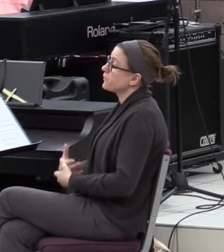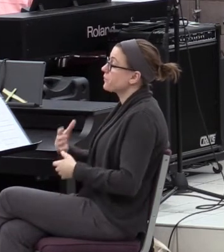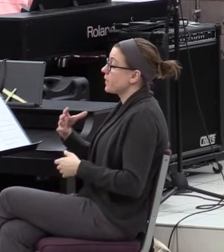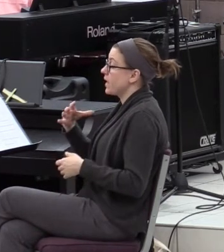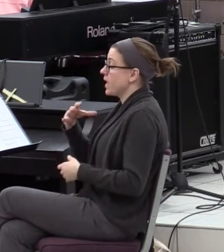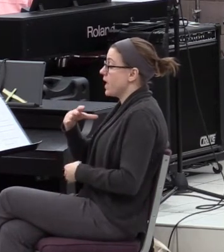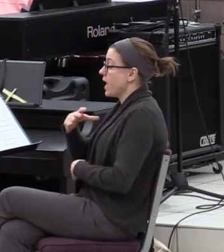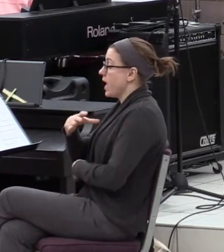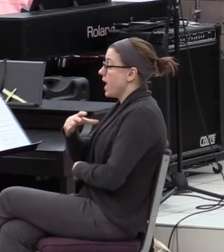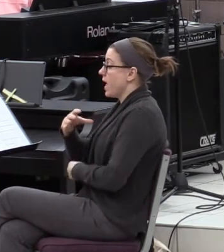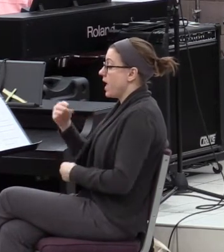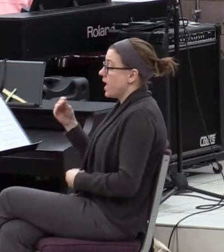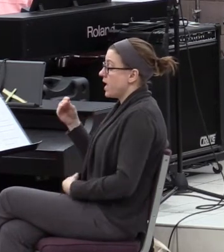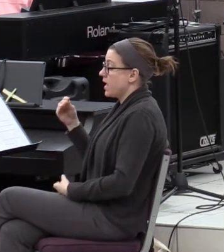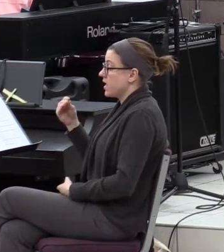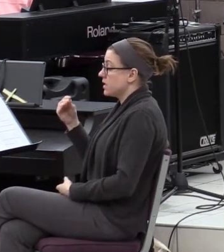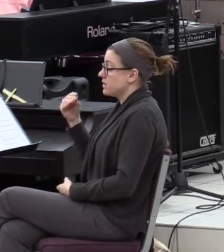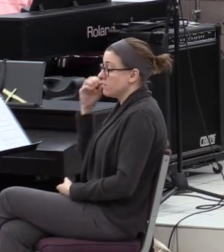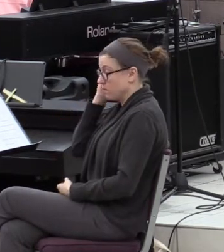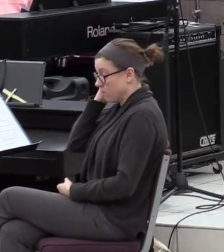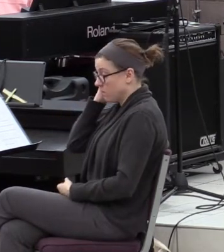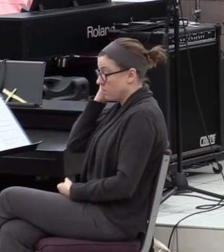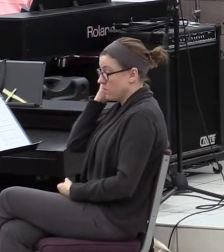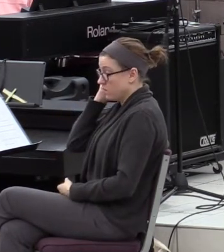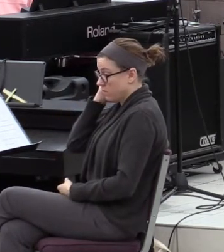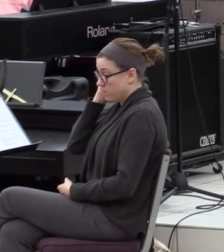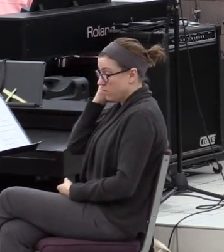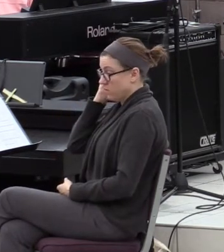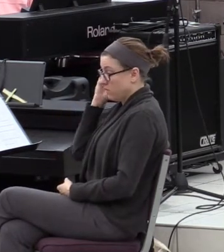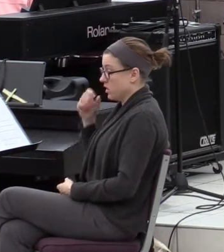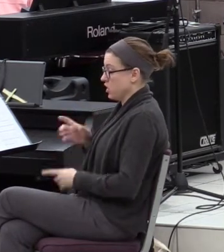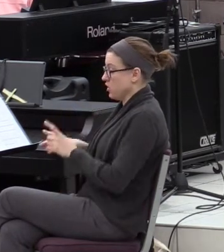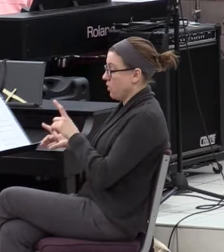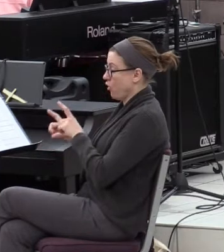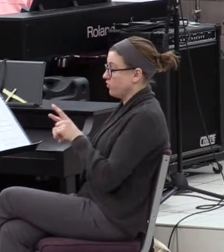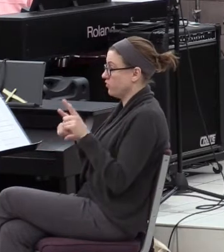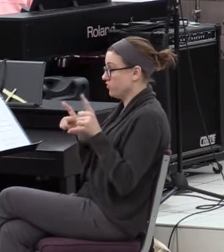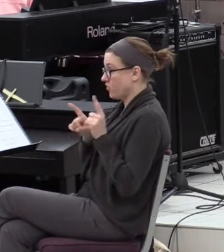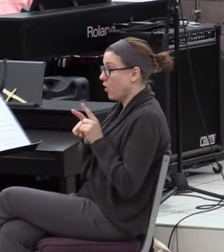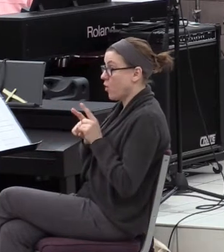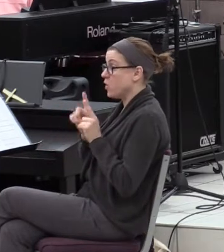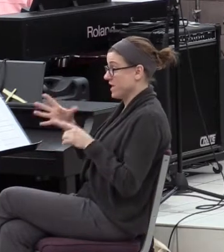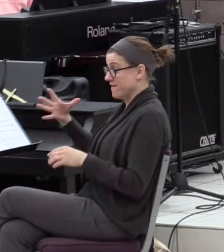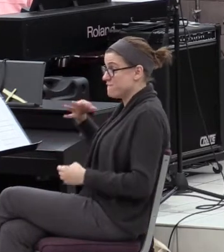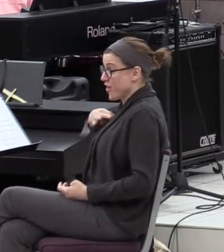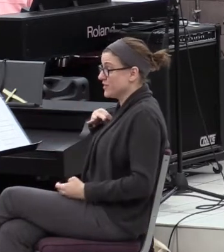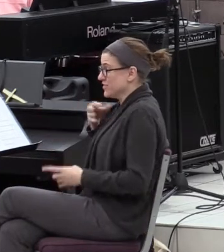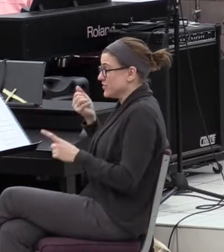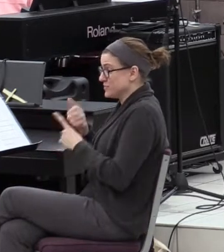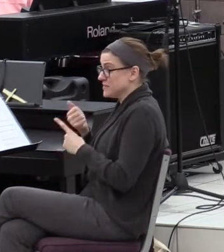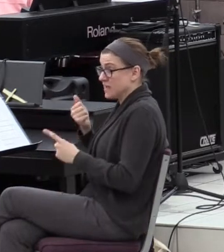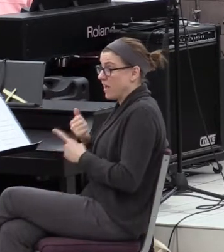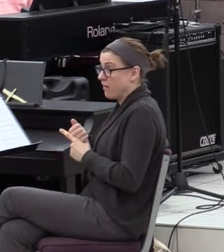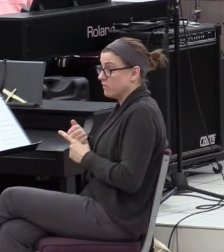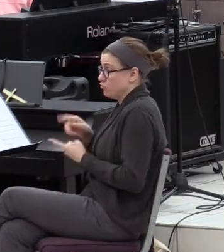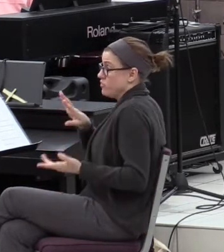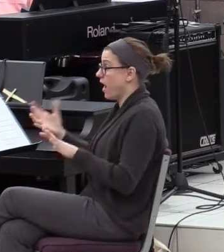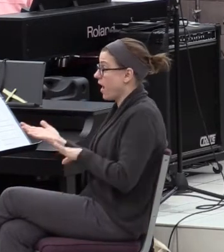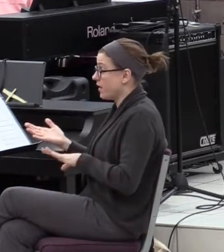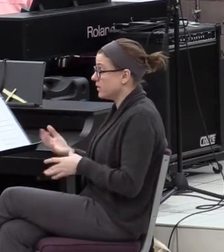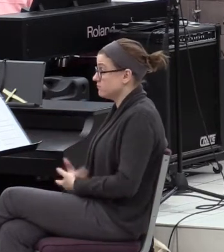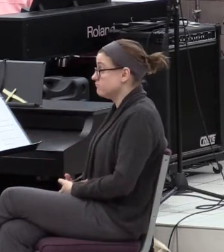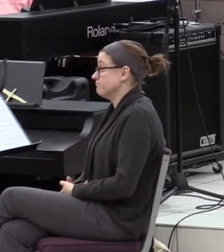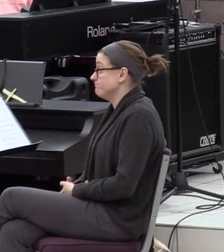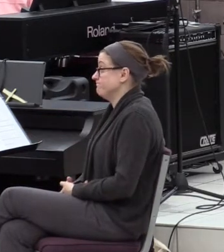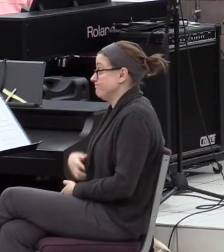and even subjected himself voluntarily to death.